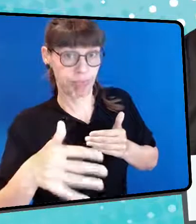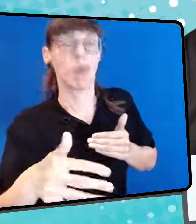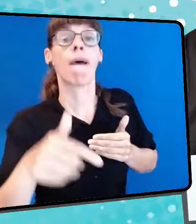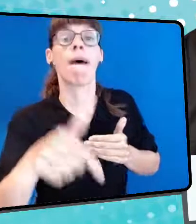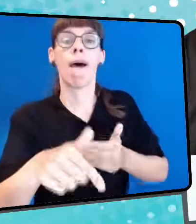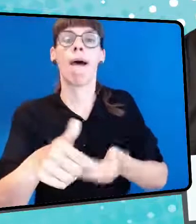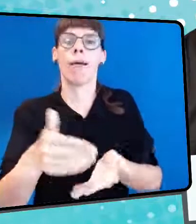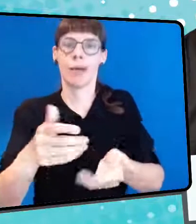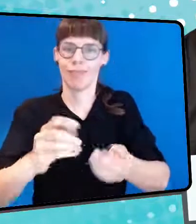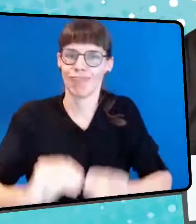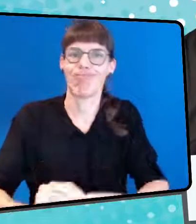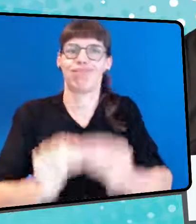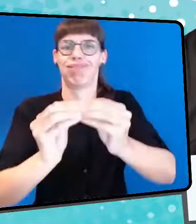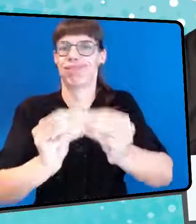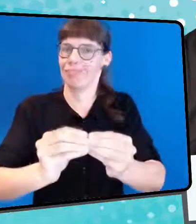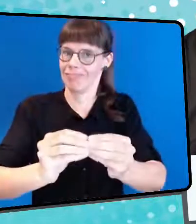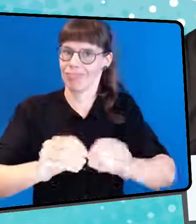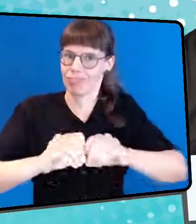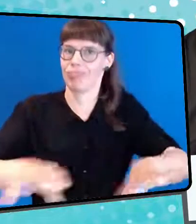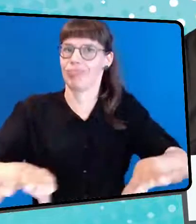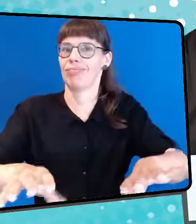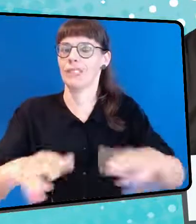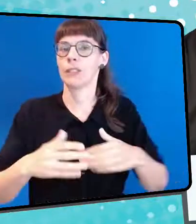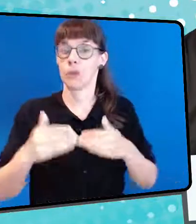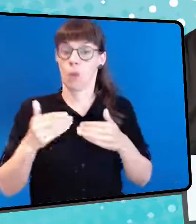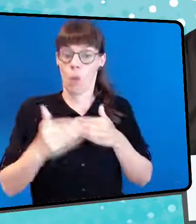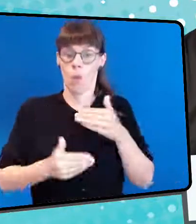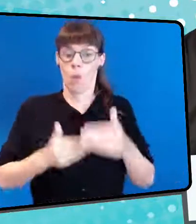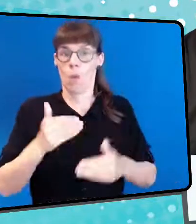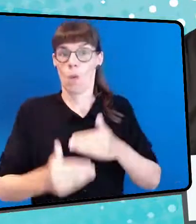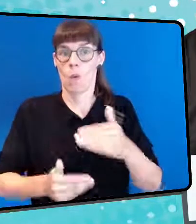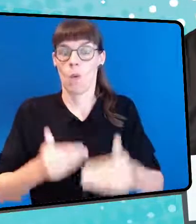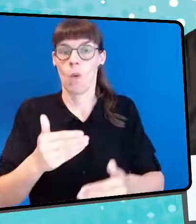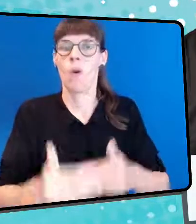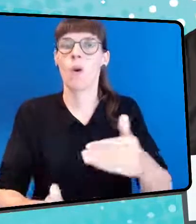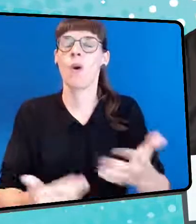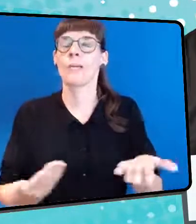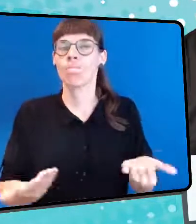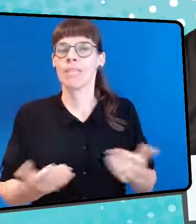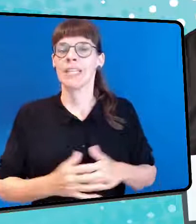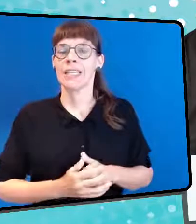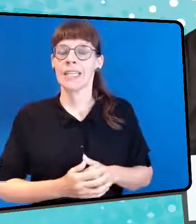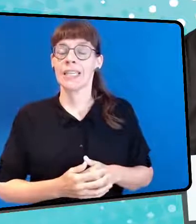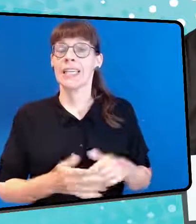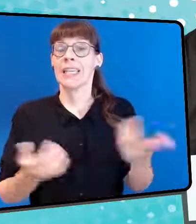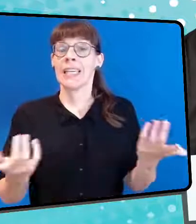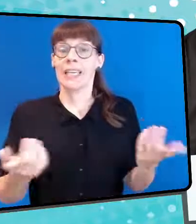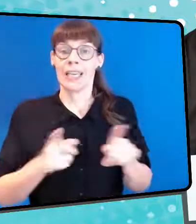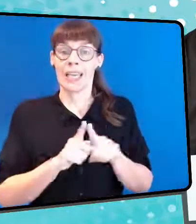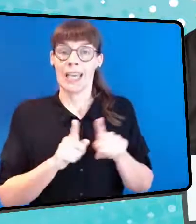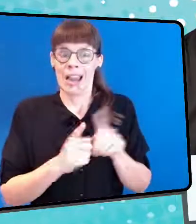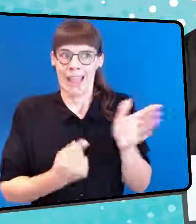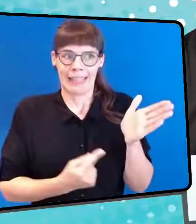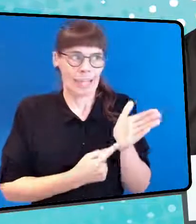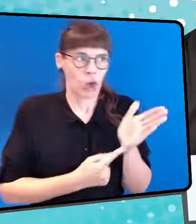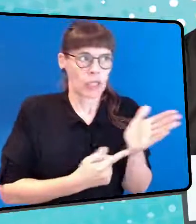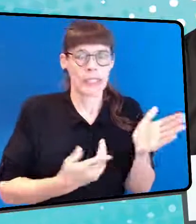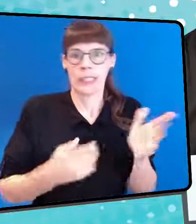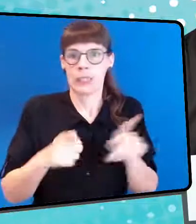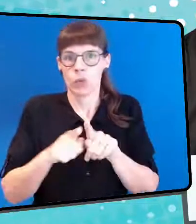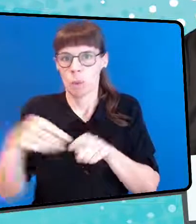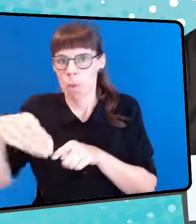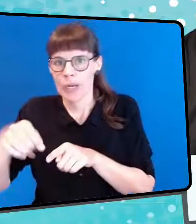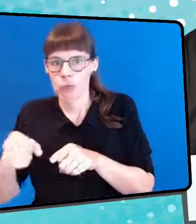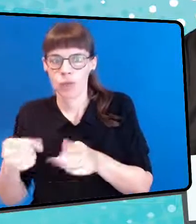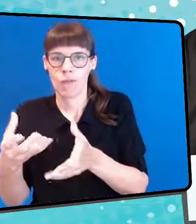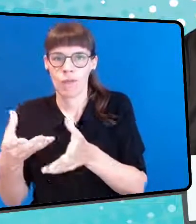in Microsoft Research, we're really at the lower end of the technology readiness levels. Microsoft products are at the other end. And, there is this